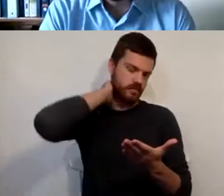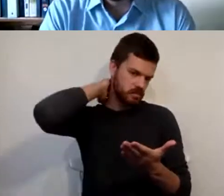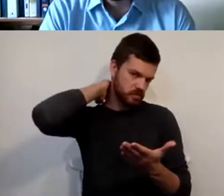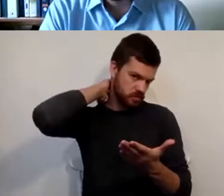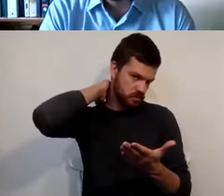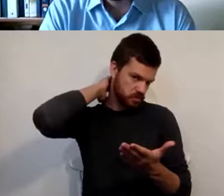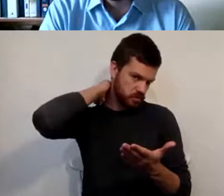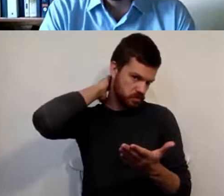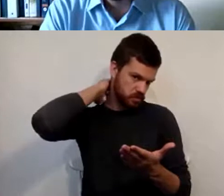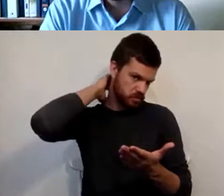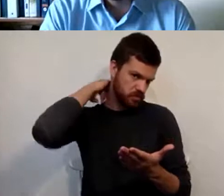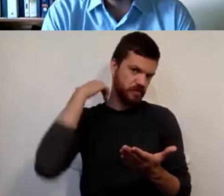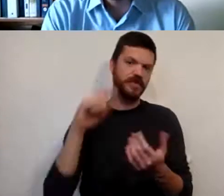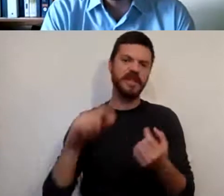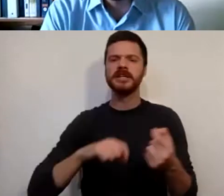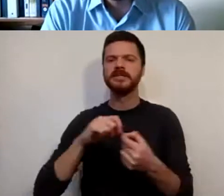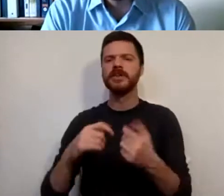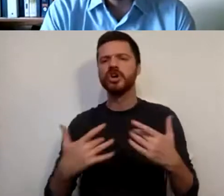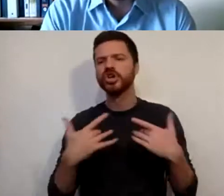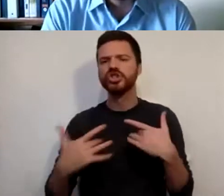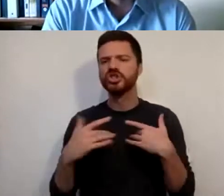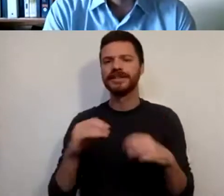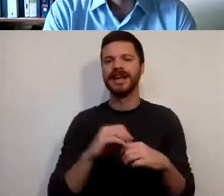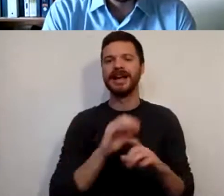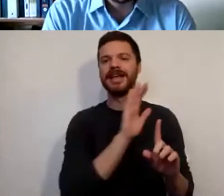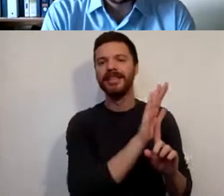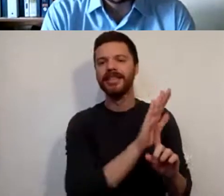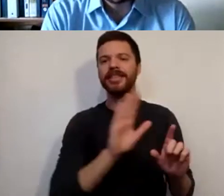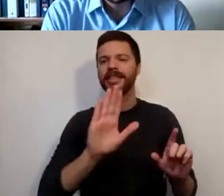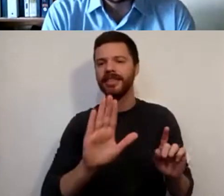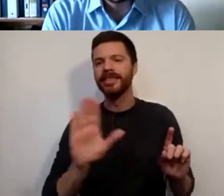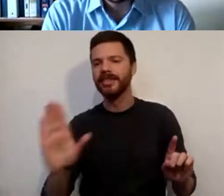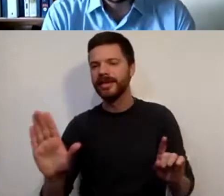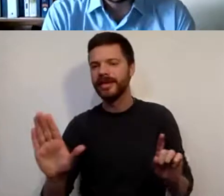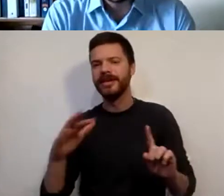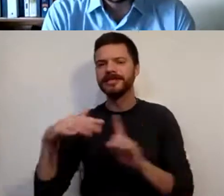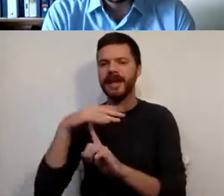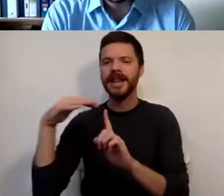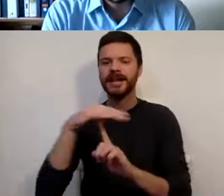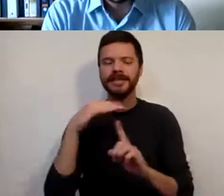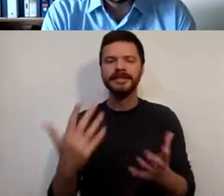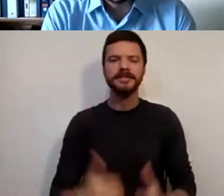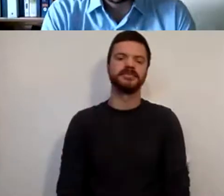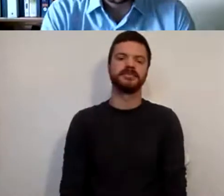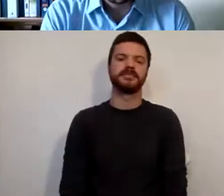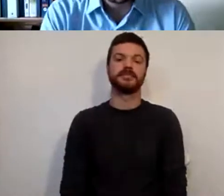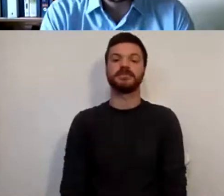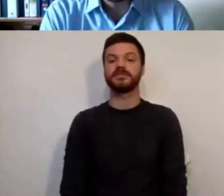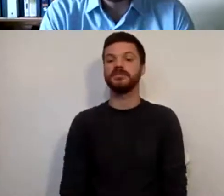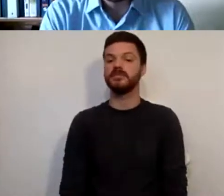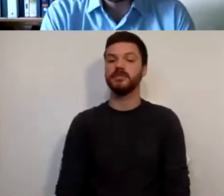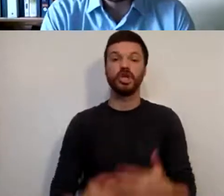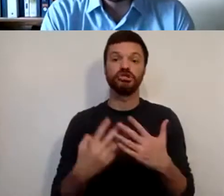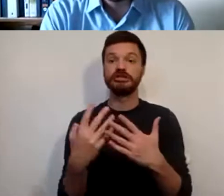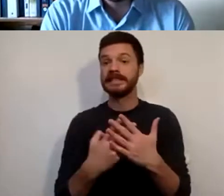potential, specific concerns in their settings, what's happening by way of, say, screening now,